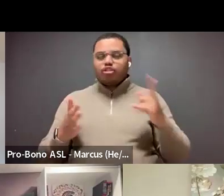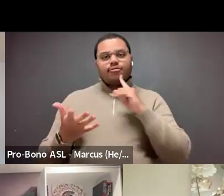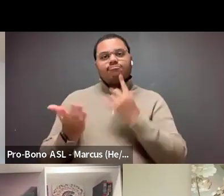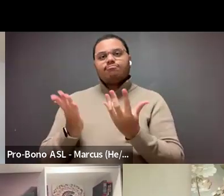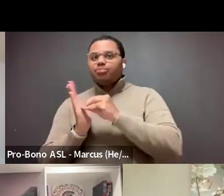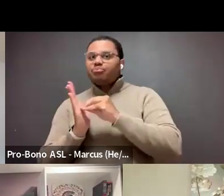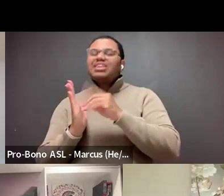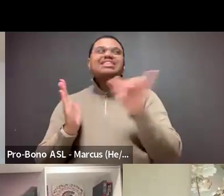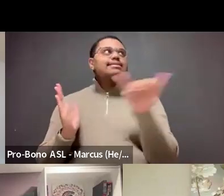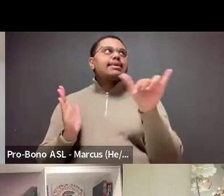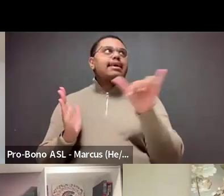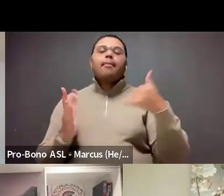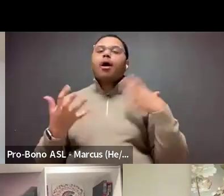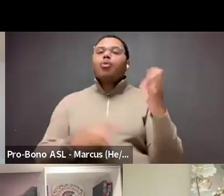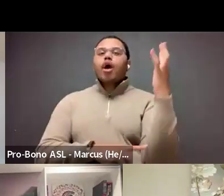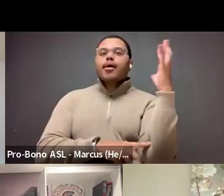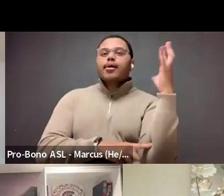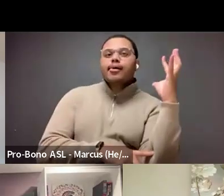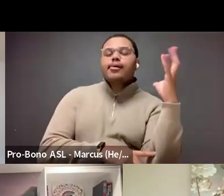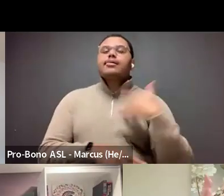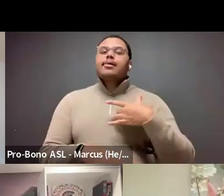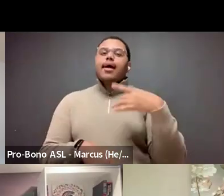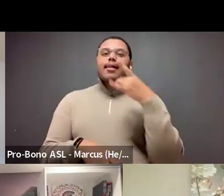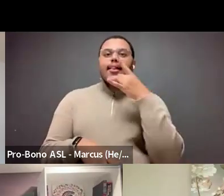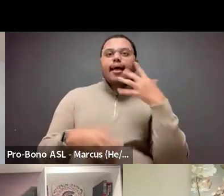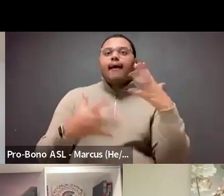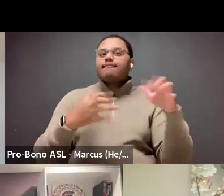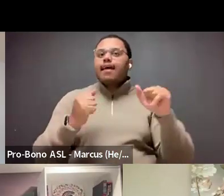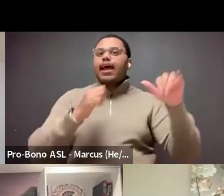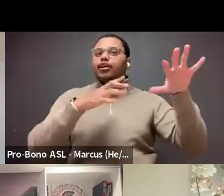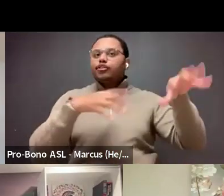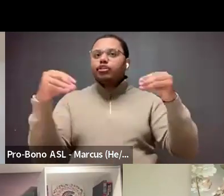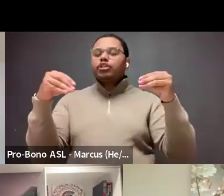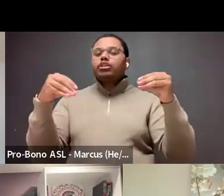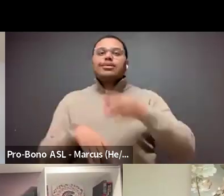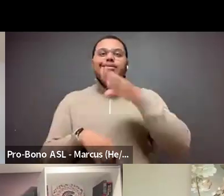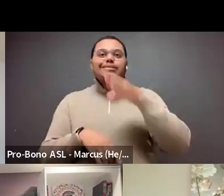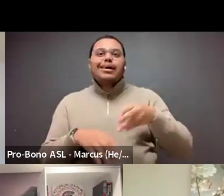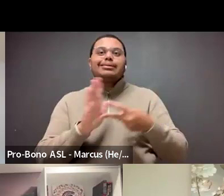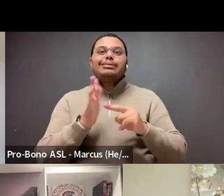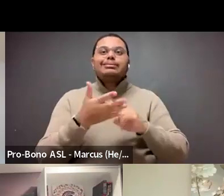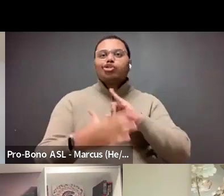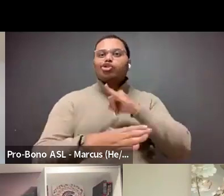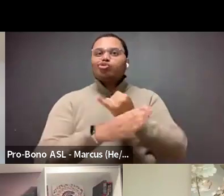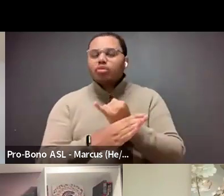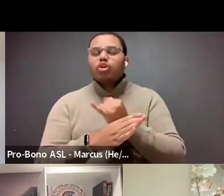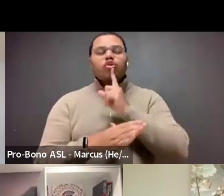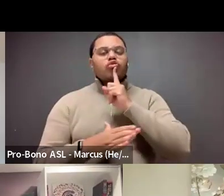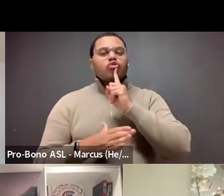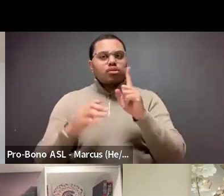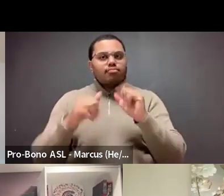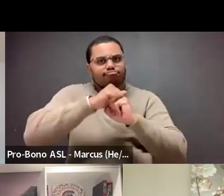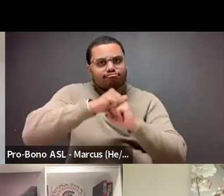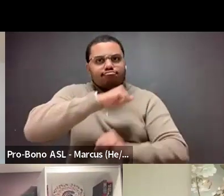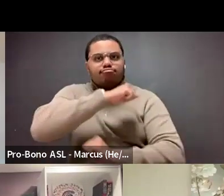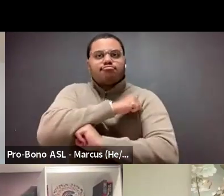in the play and they want there to be lightning fast transitions and like the slash means an interruption, they also sort of put as part of the bones of making their